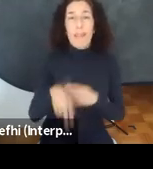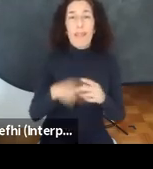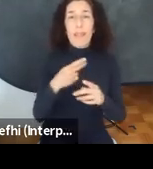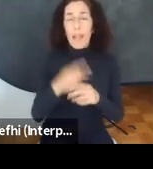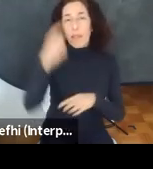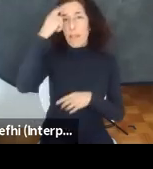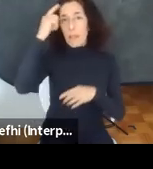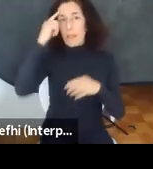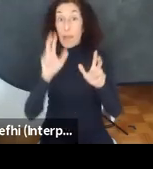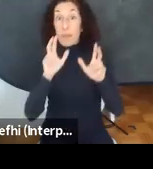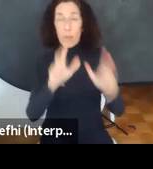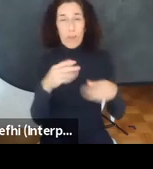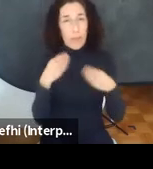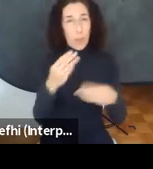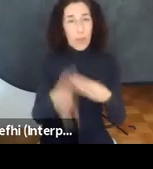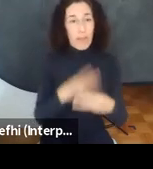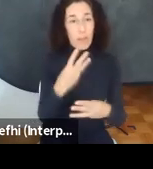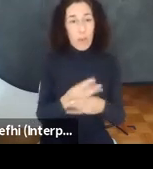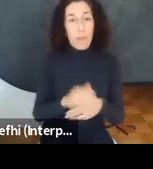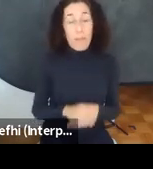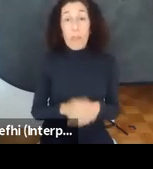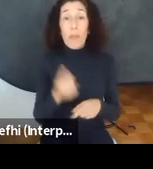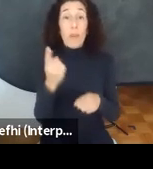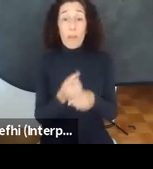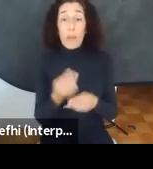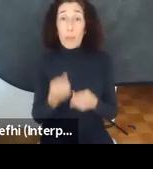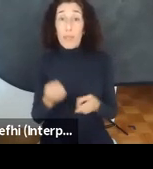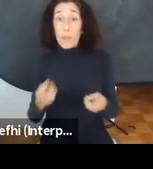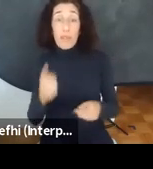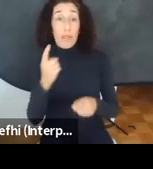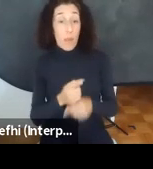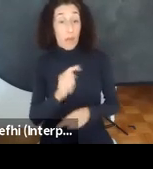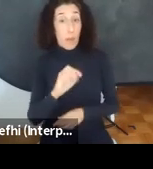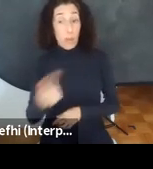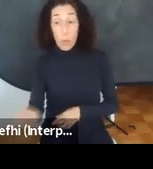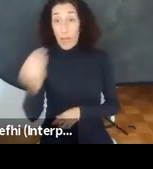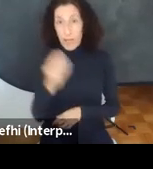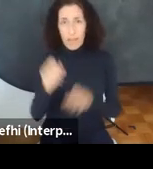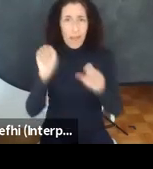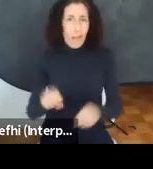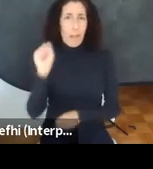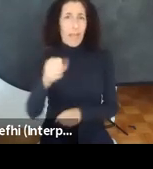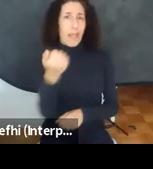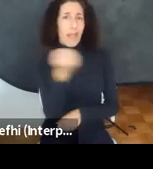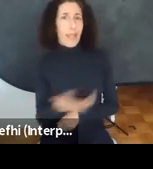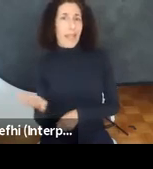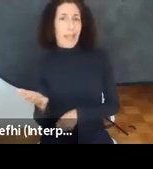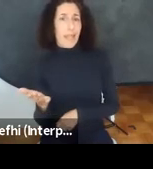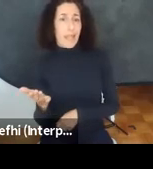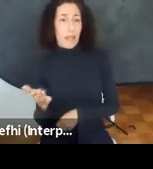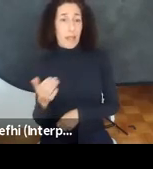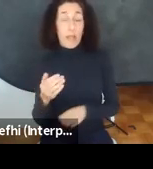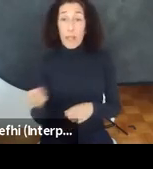right resources and tools, persons with disabilities can overcome anything. Giving an accommodation does not mean that you lower your expectations of